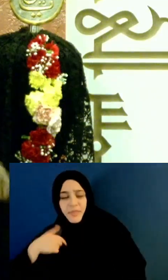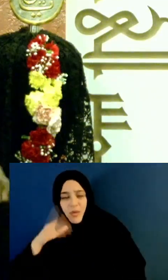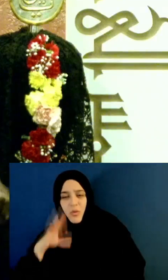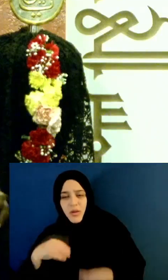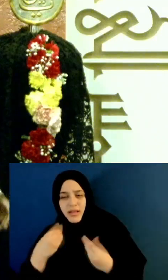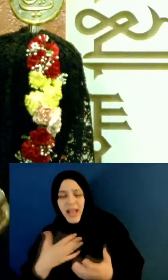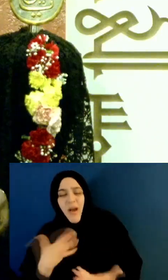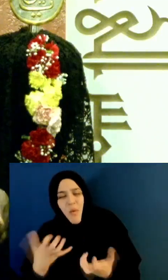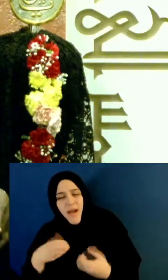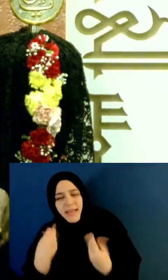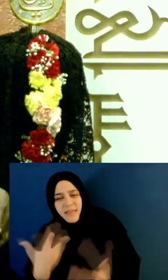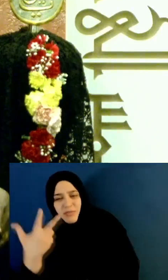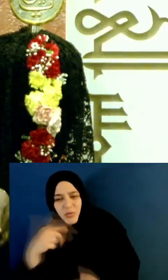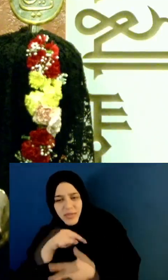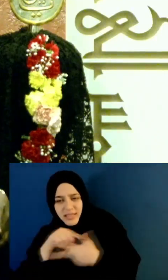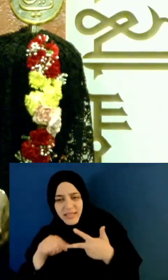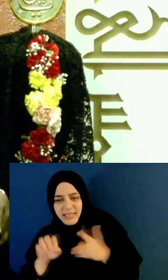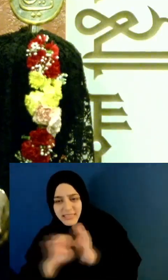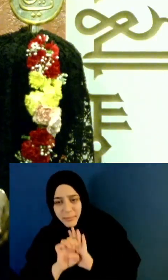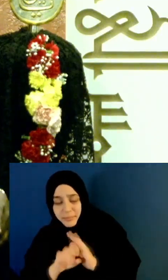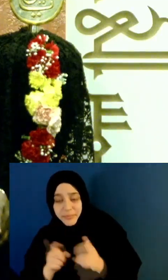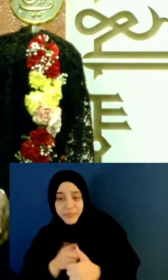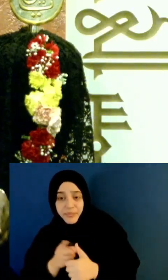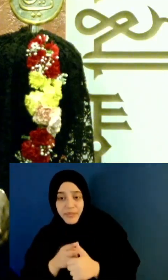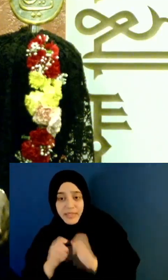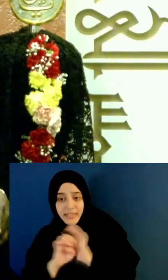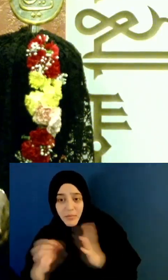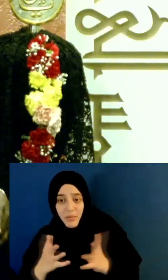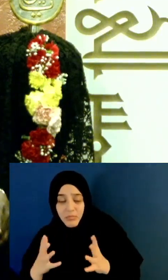The first example, you see, when you look at